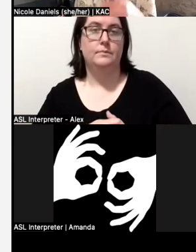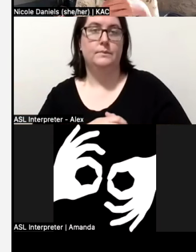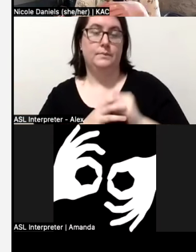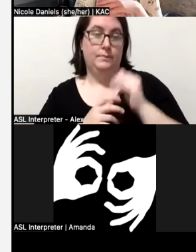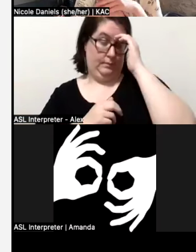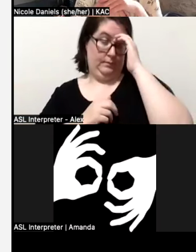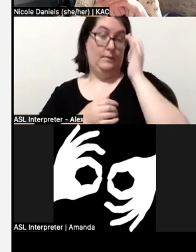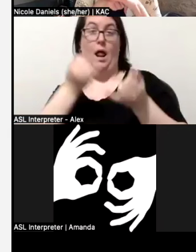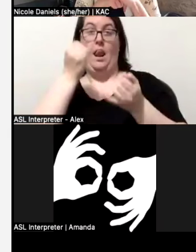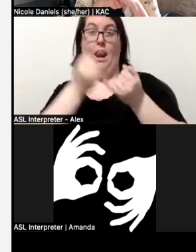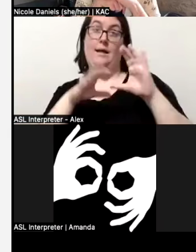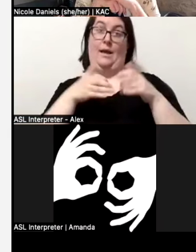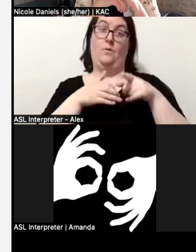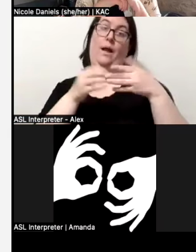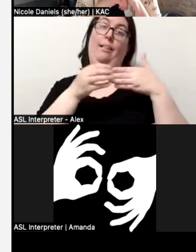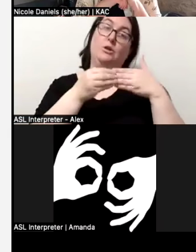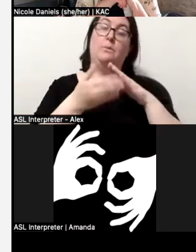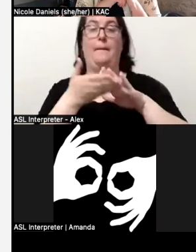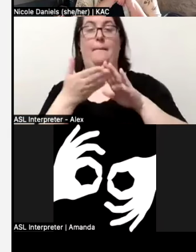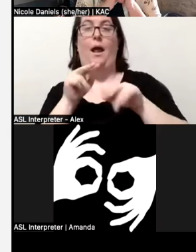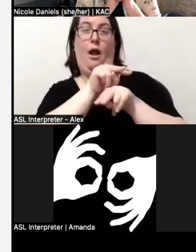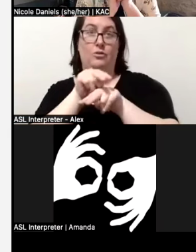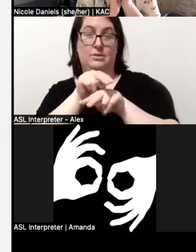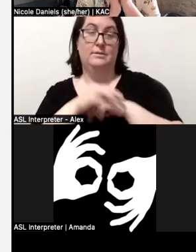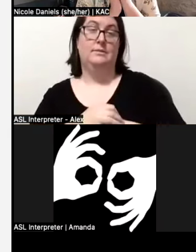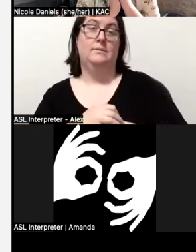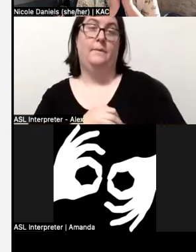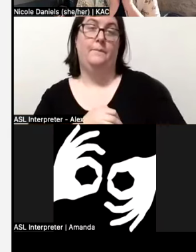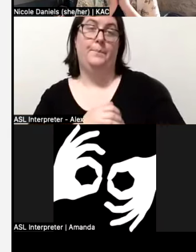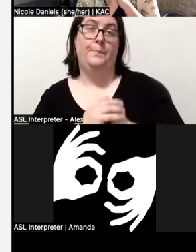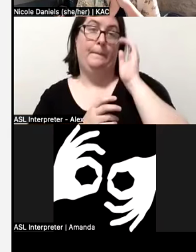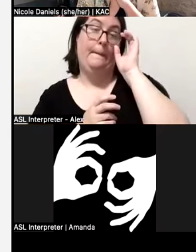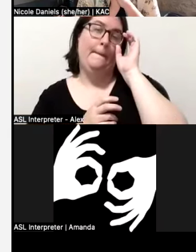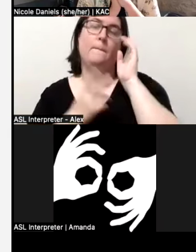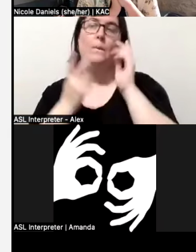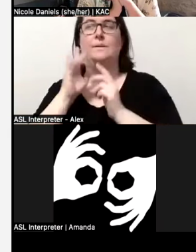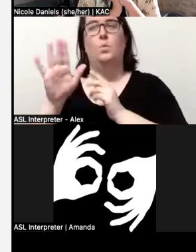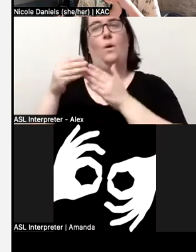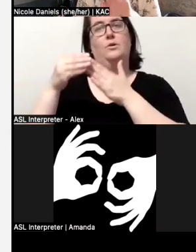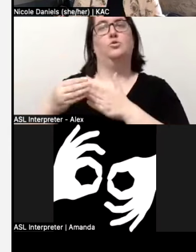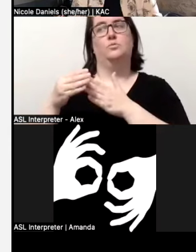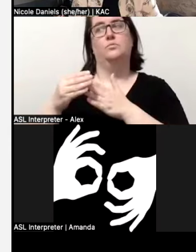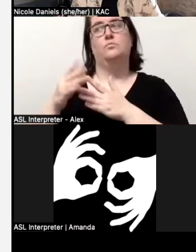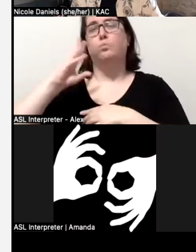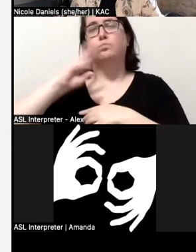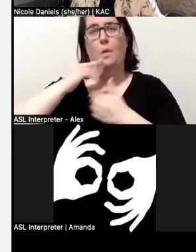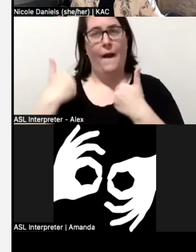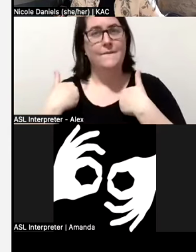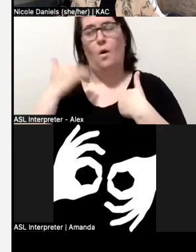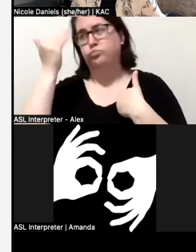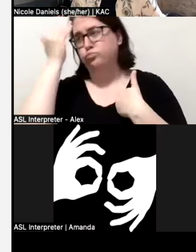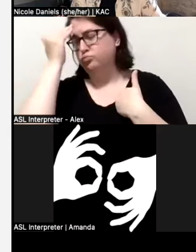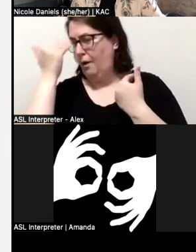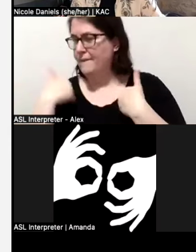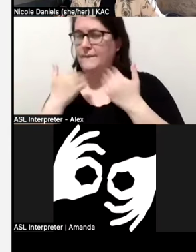And our final category, leadership, administration, and governance. We're looking to see that leadership has the relevant experience, knowledge, and skills